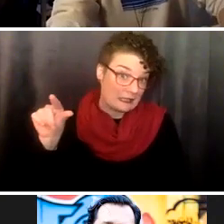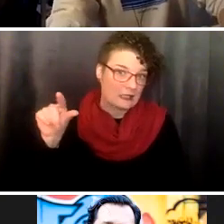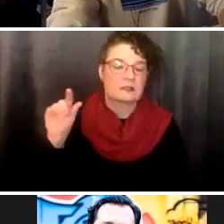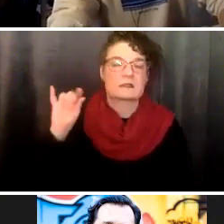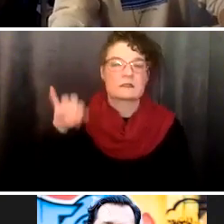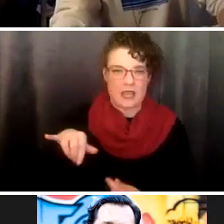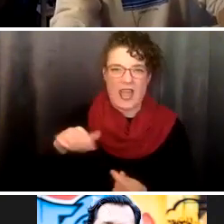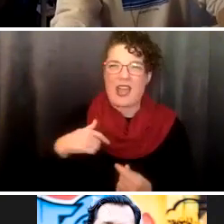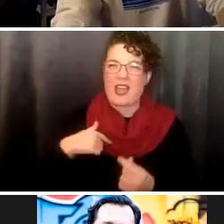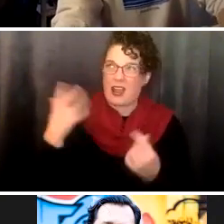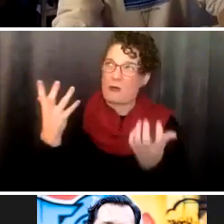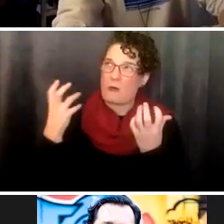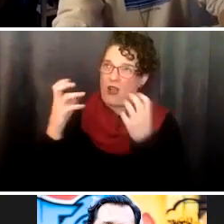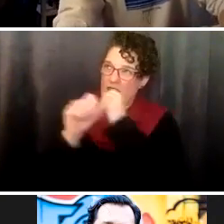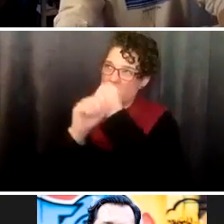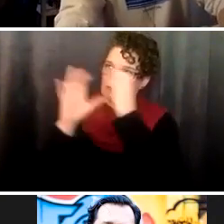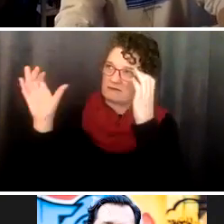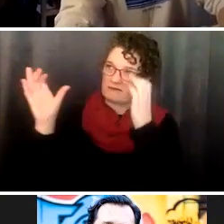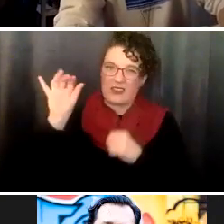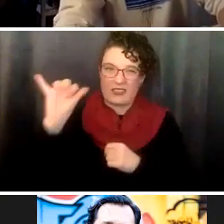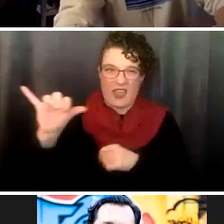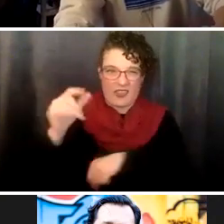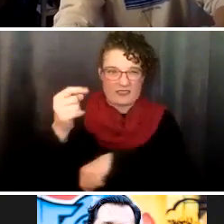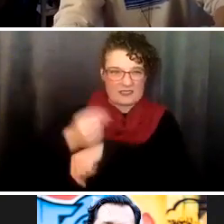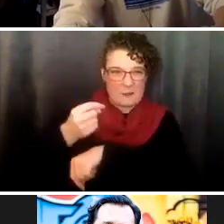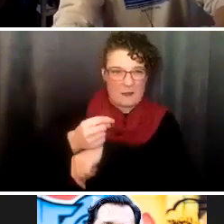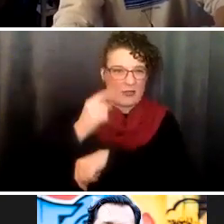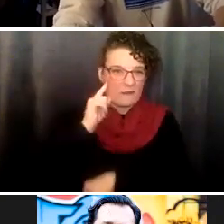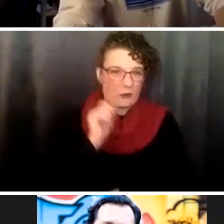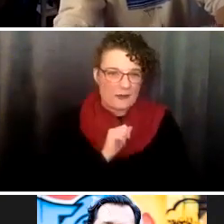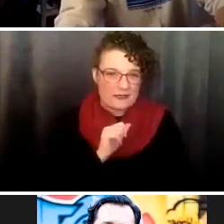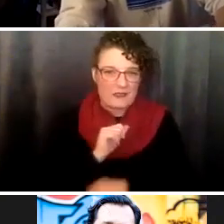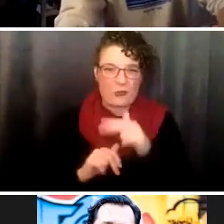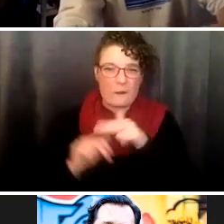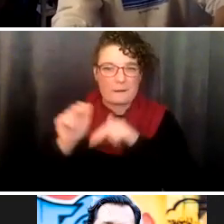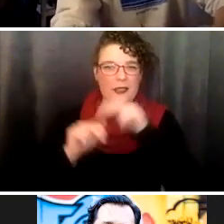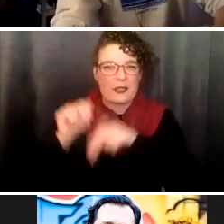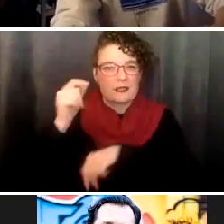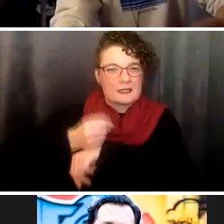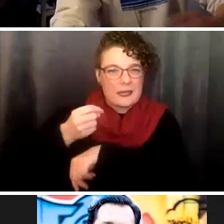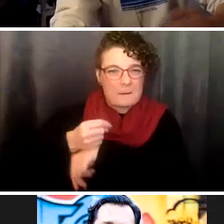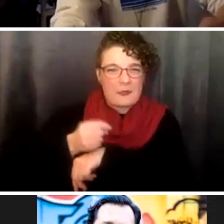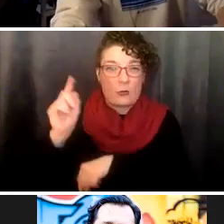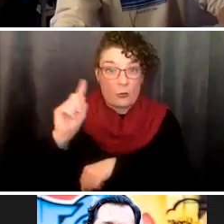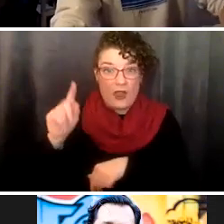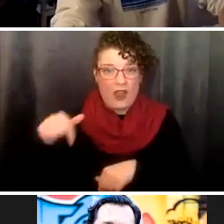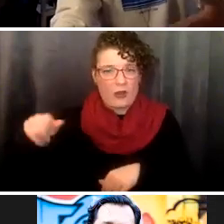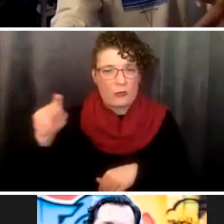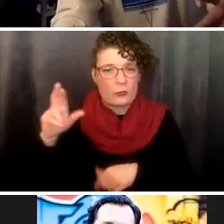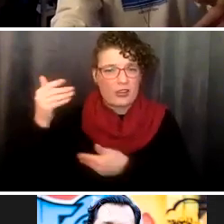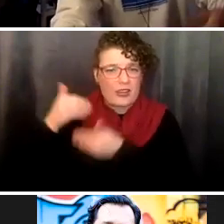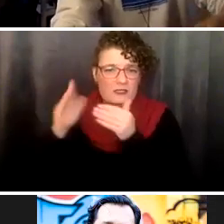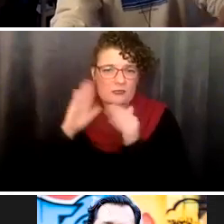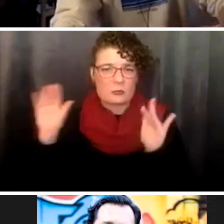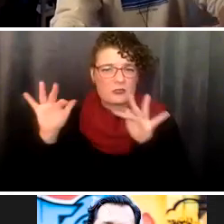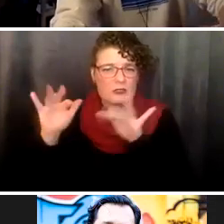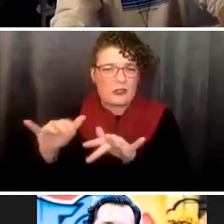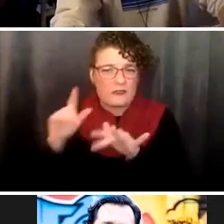imagine a temple or build a temple for my queer ancestors. Like where would they have worshiped at? Where would they have been